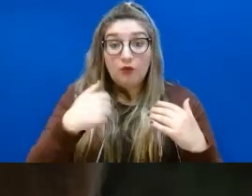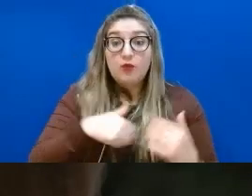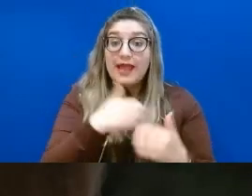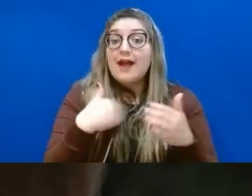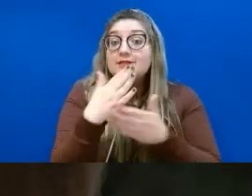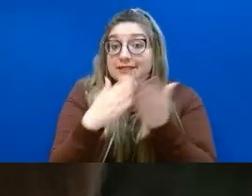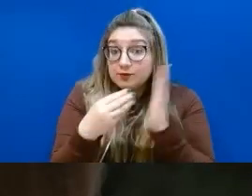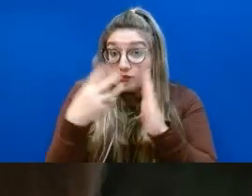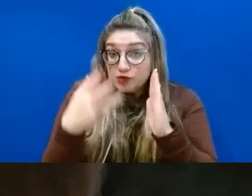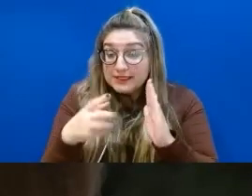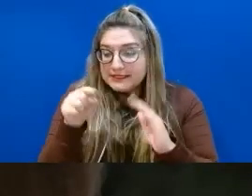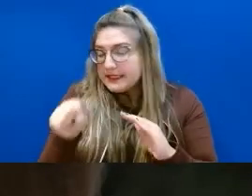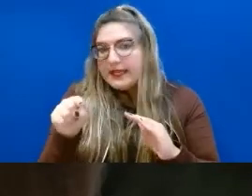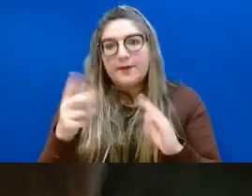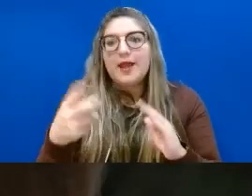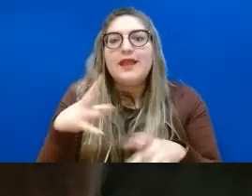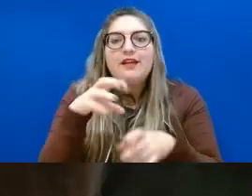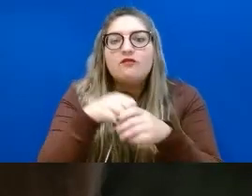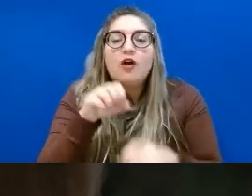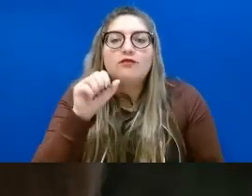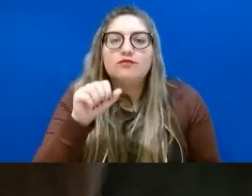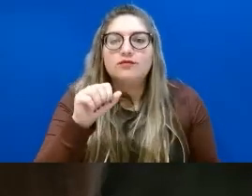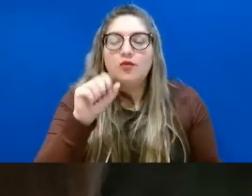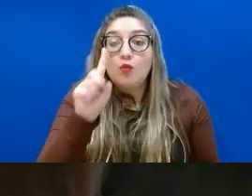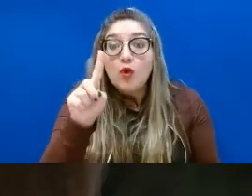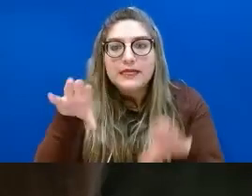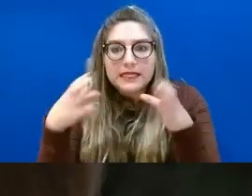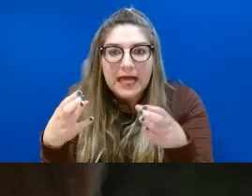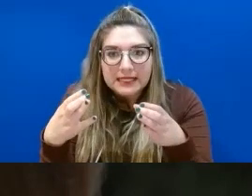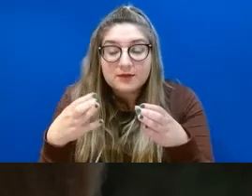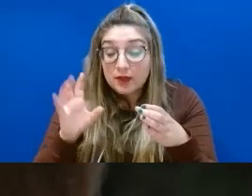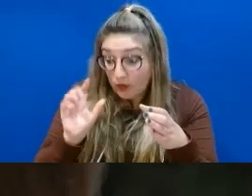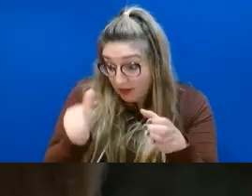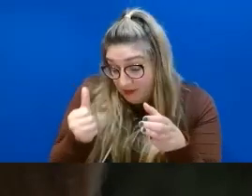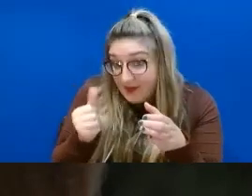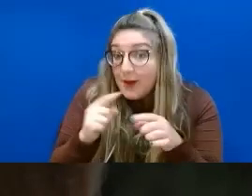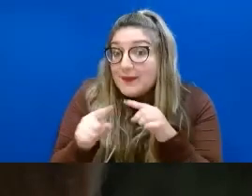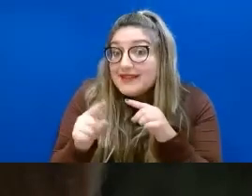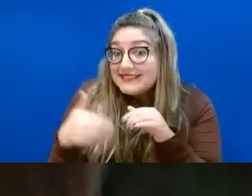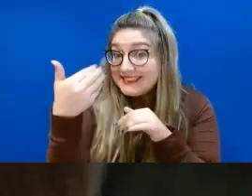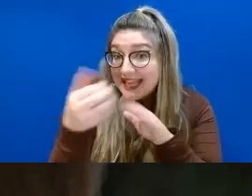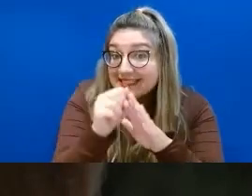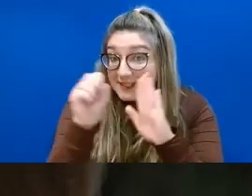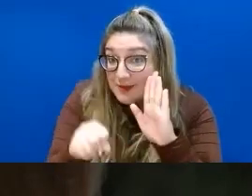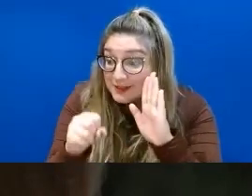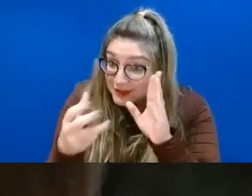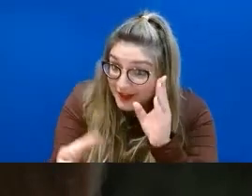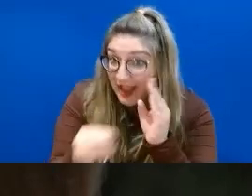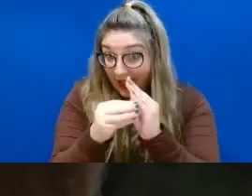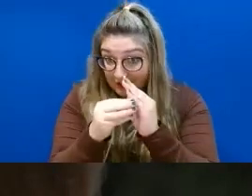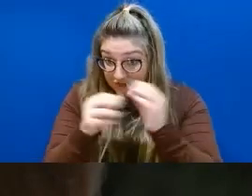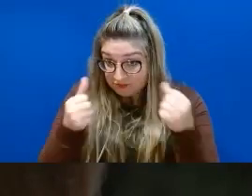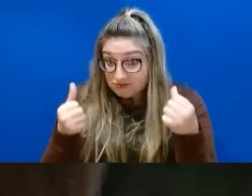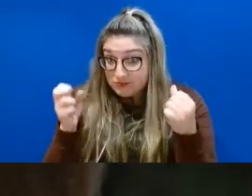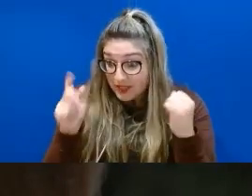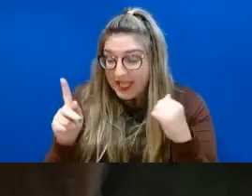course. And then we'll work with them to say, okay, like, let's get through this one course. Next semester, let's try to add 2. Like, let's work our way up. And if